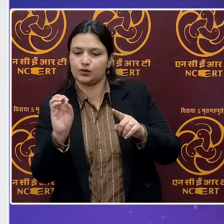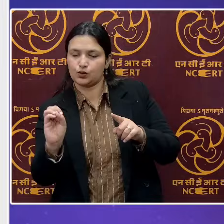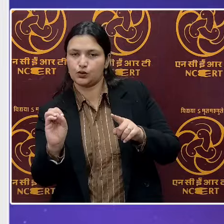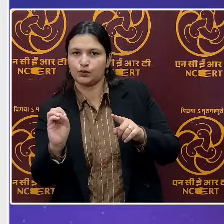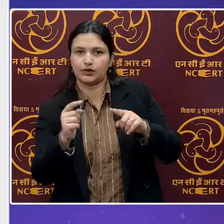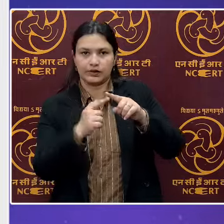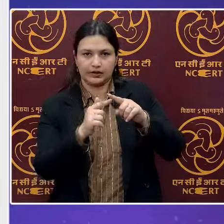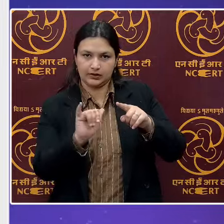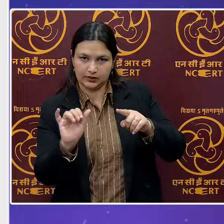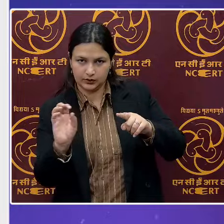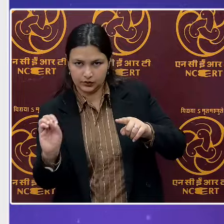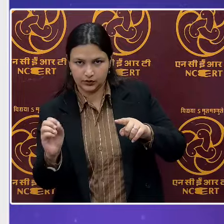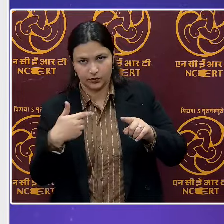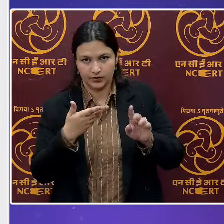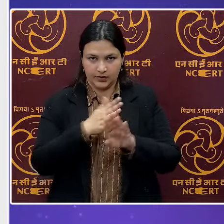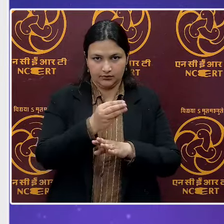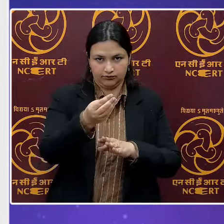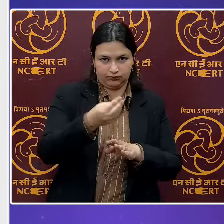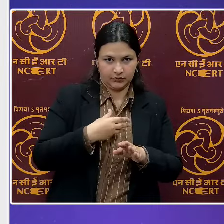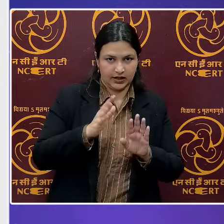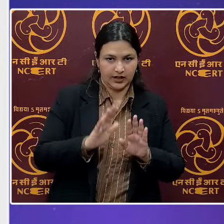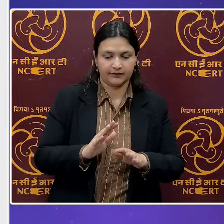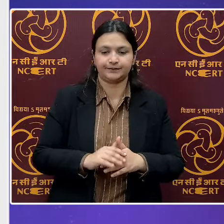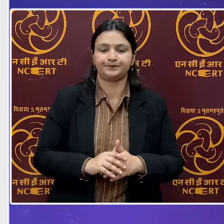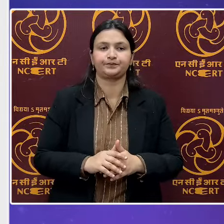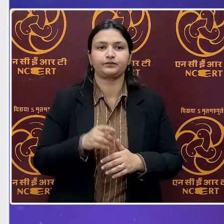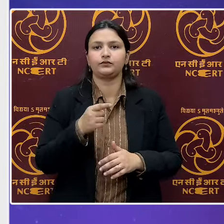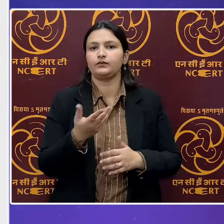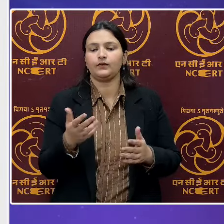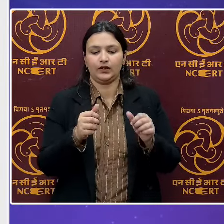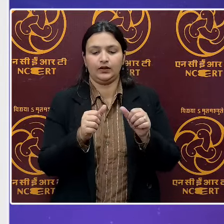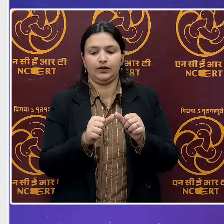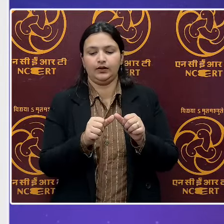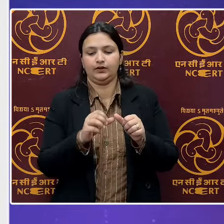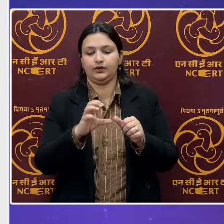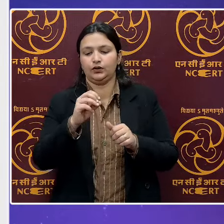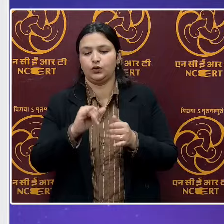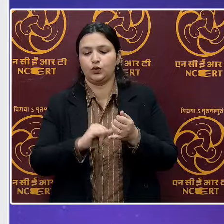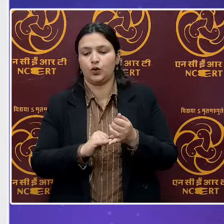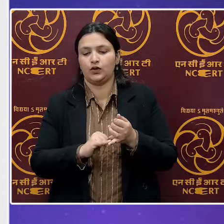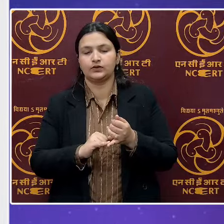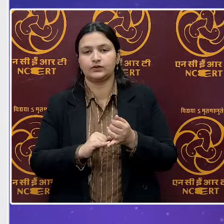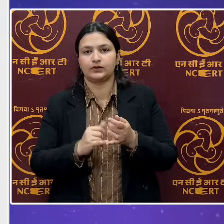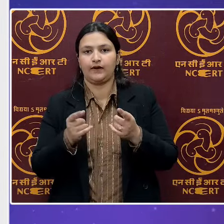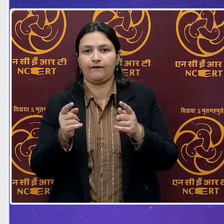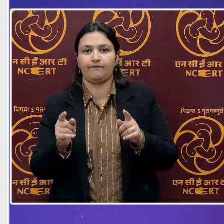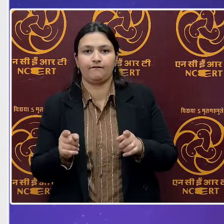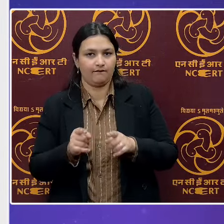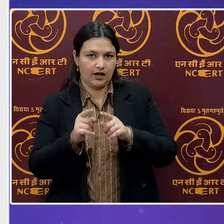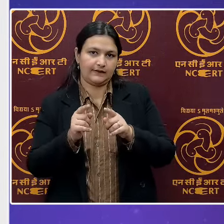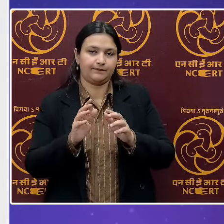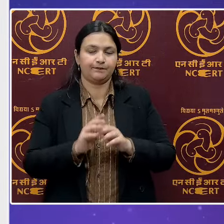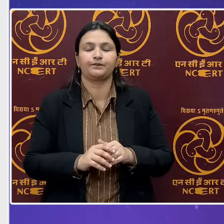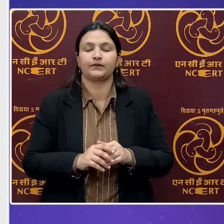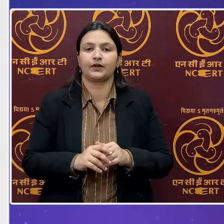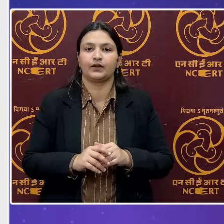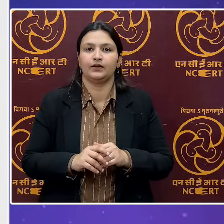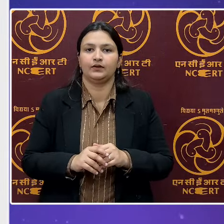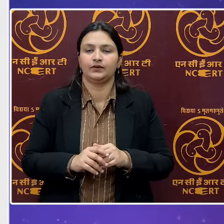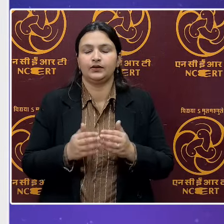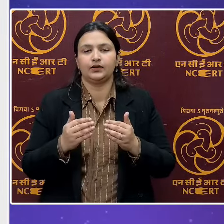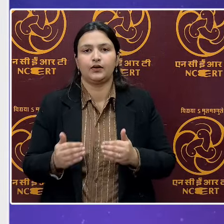to 0 is given to us, is a cos phi, because omega into 0 will become 0. And x at 0 is given to be